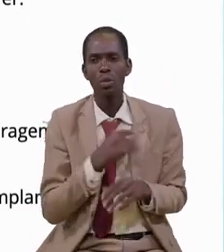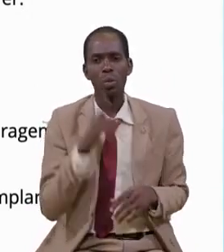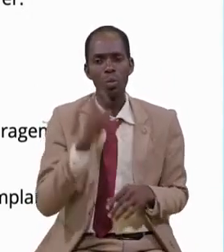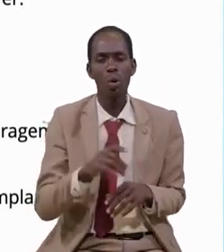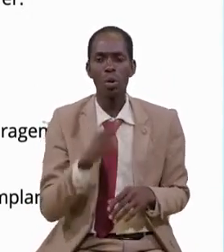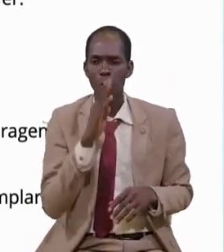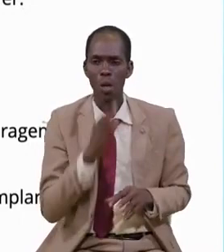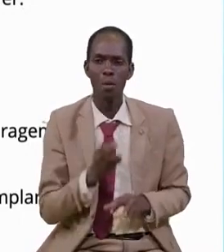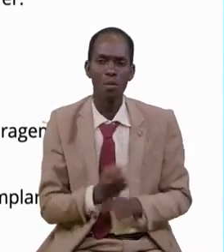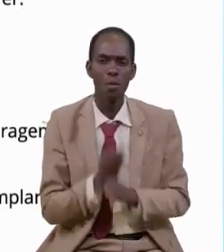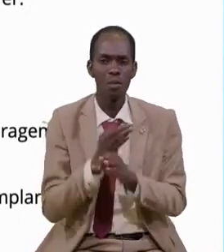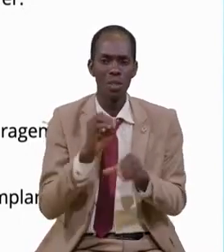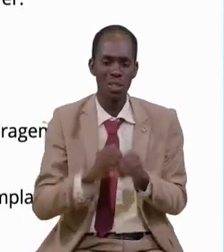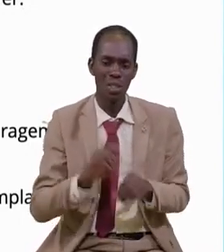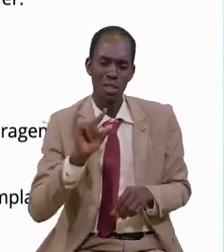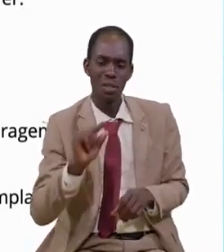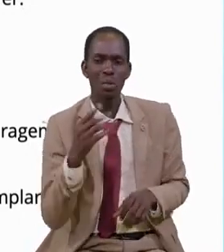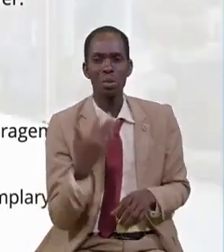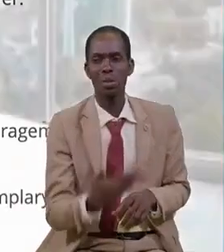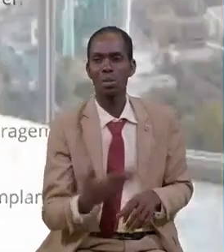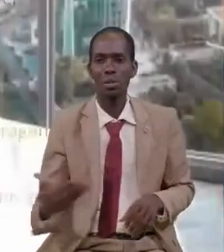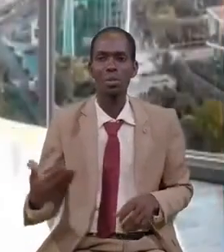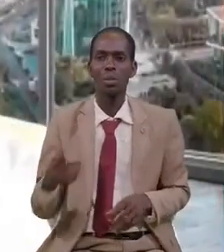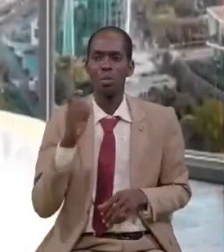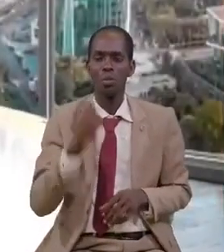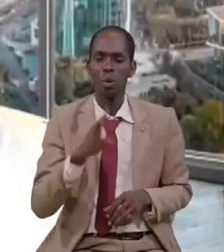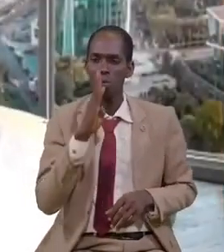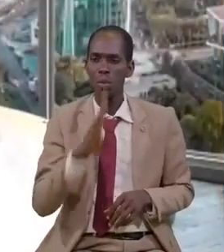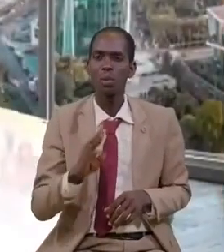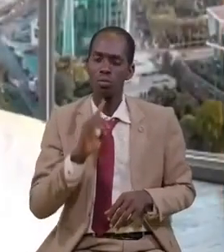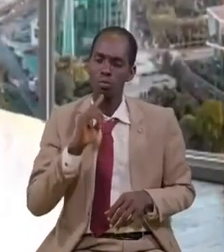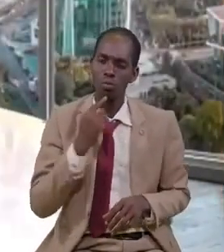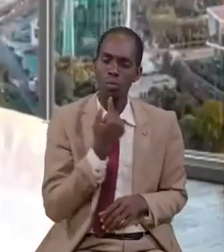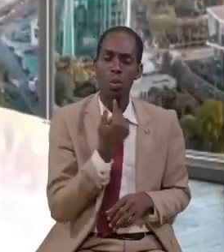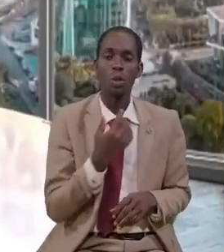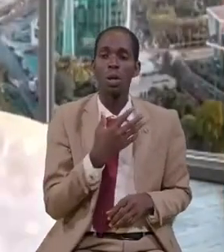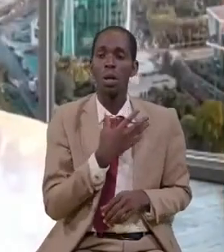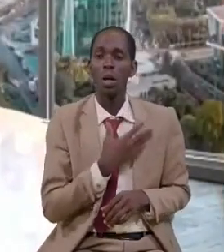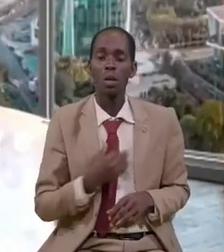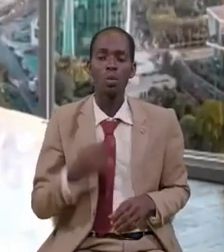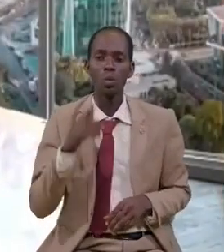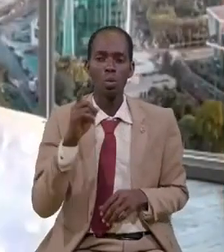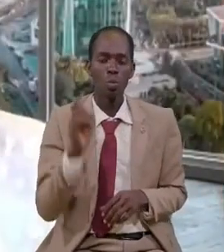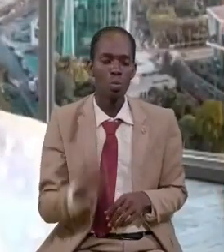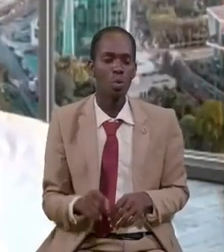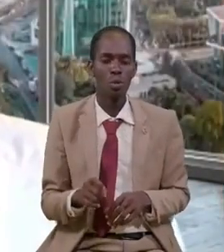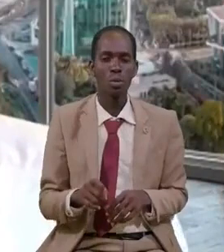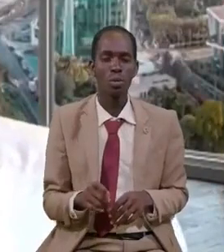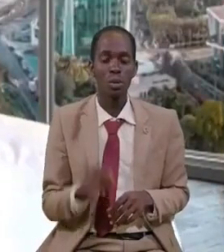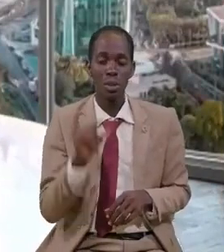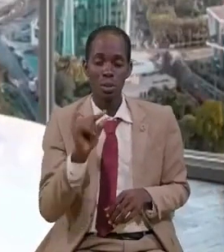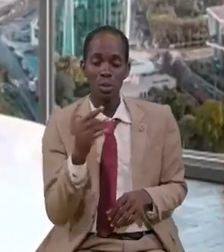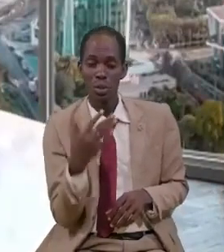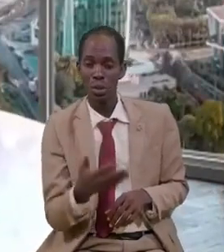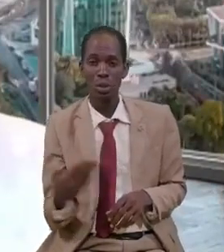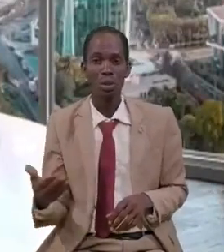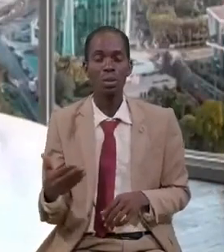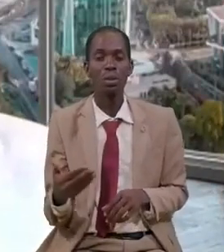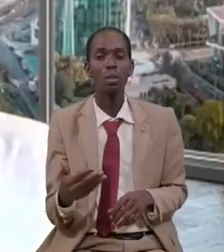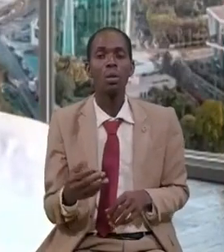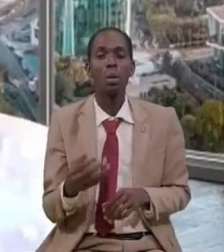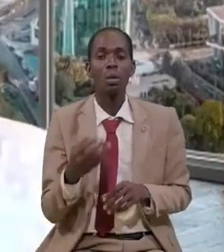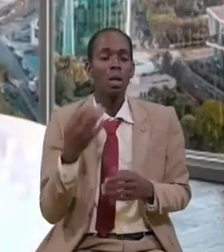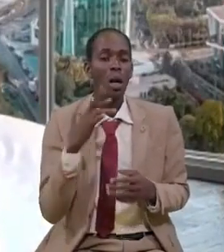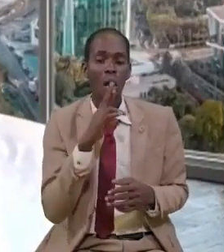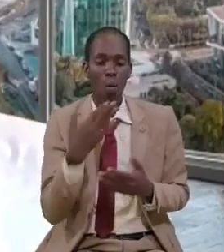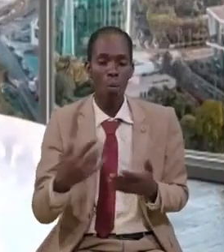things. Many want to climb the pulpit. Many want to stand tall, but they are not faithful in little things. You